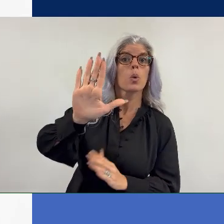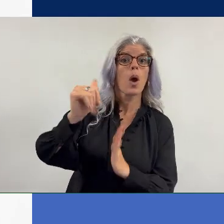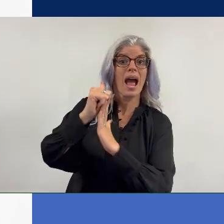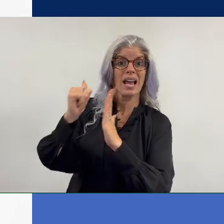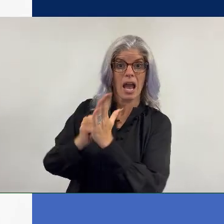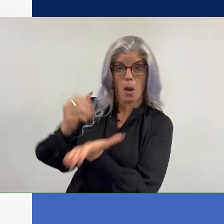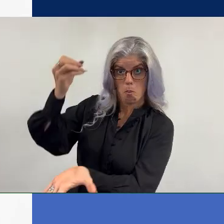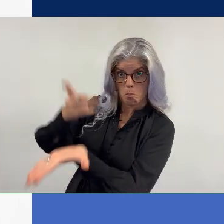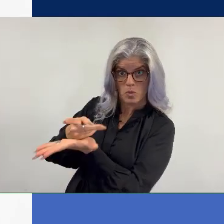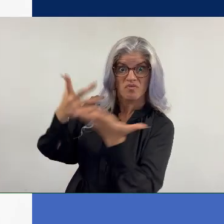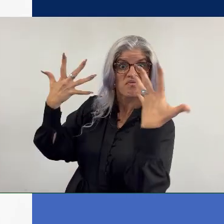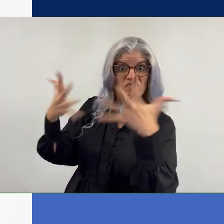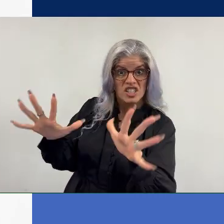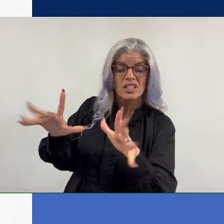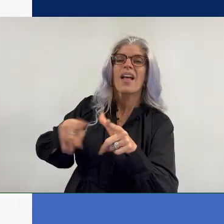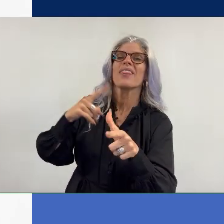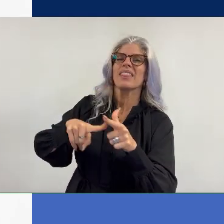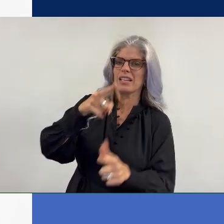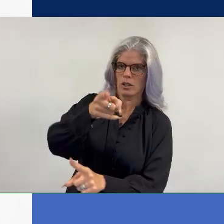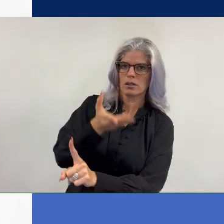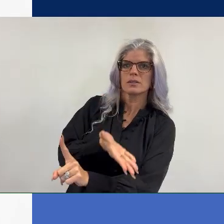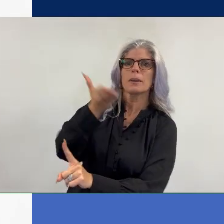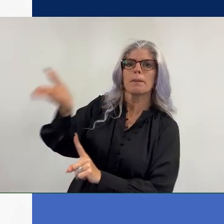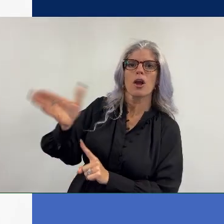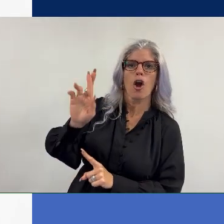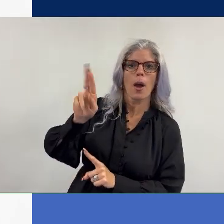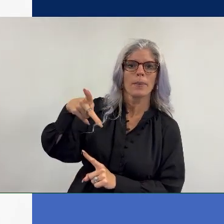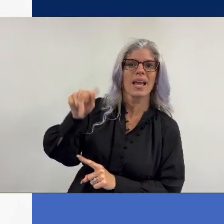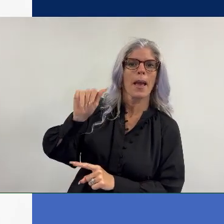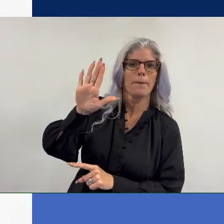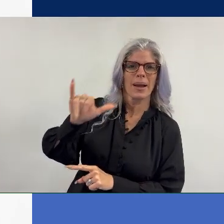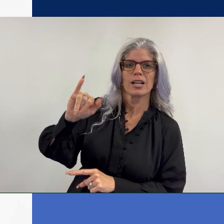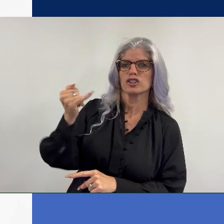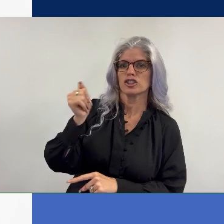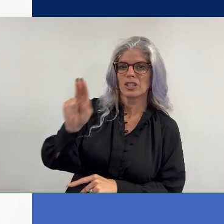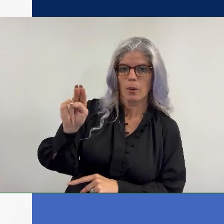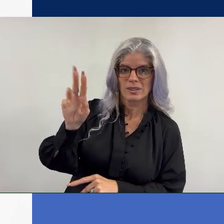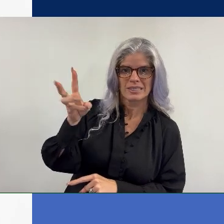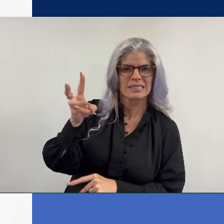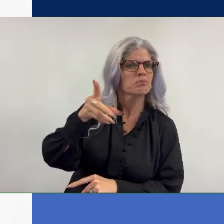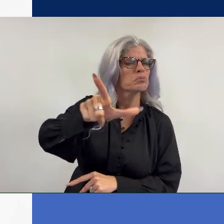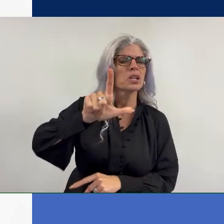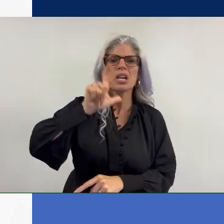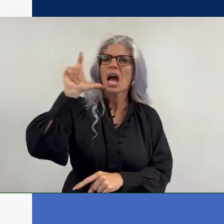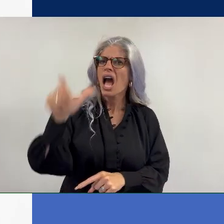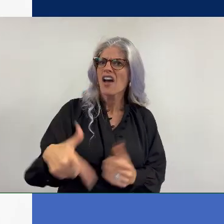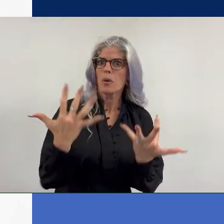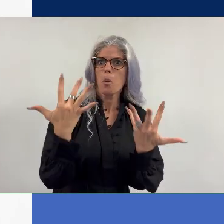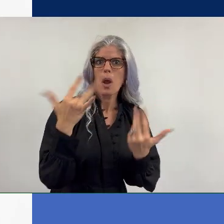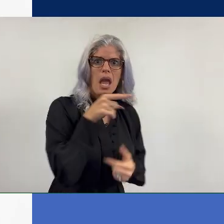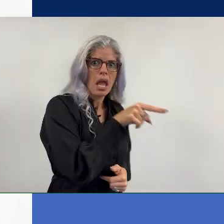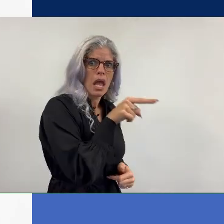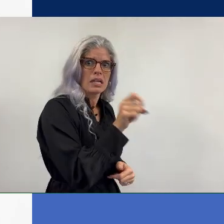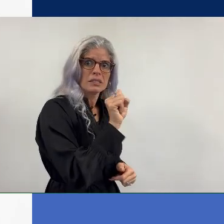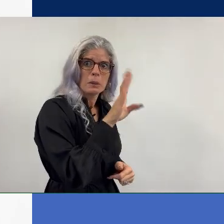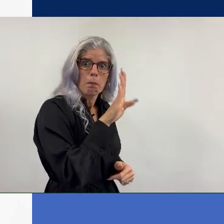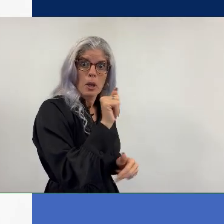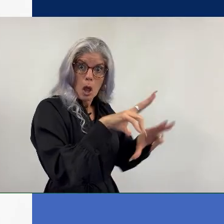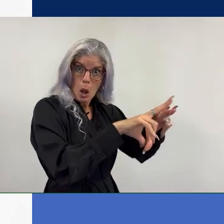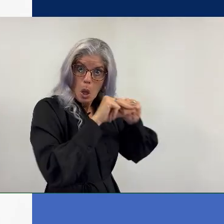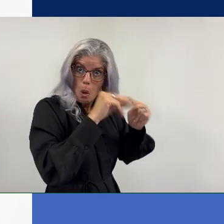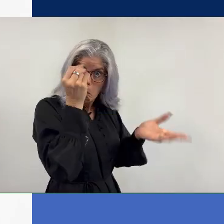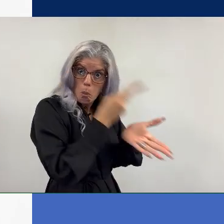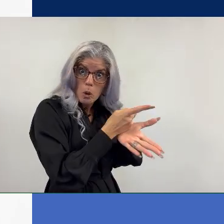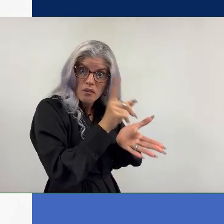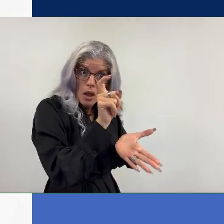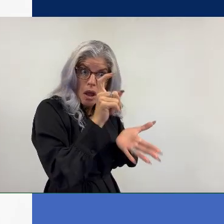Portal process. Lastly, you must provide FEMA with your SBA denial letter if you are claiming public assistance for permanent work cost,